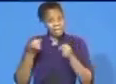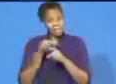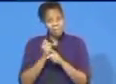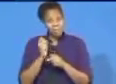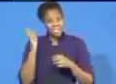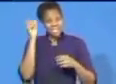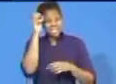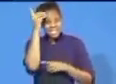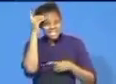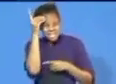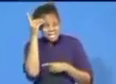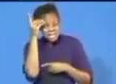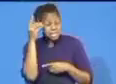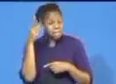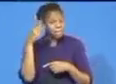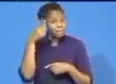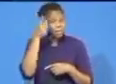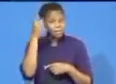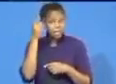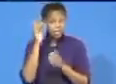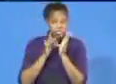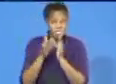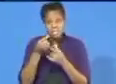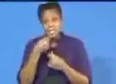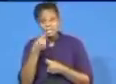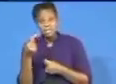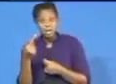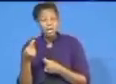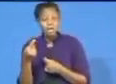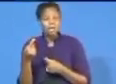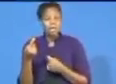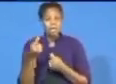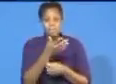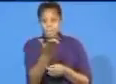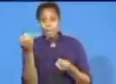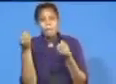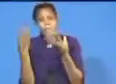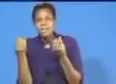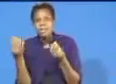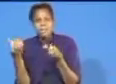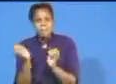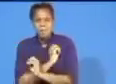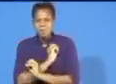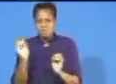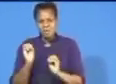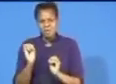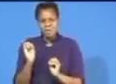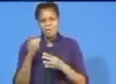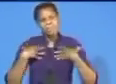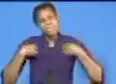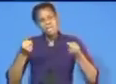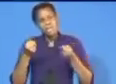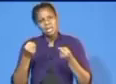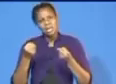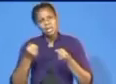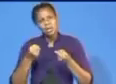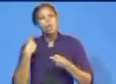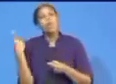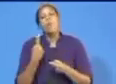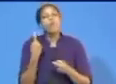because Jesus said it. There were many lepers, but none of them were cleansed